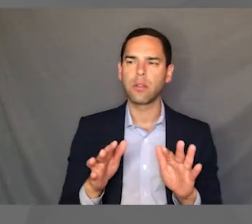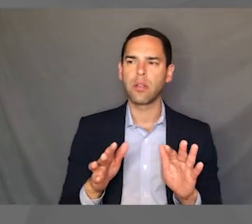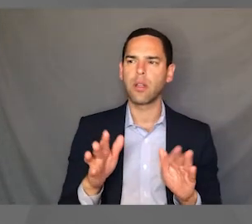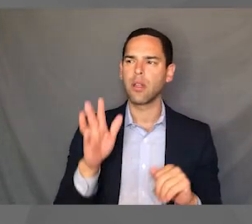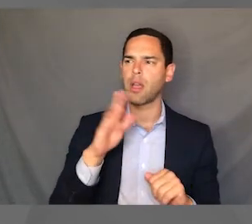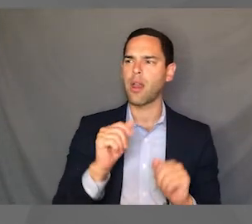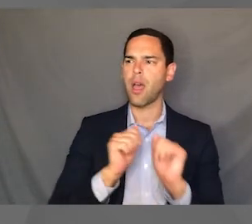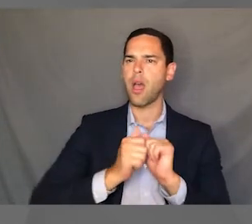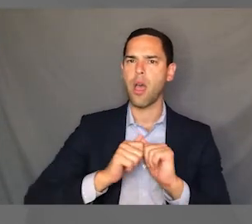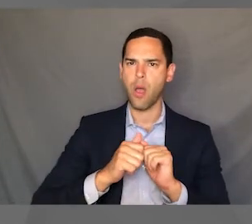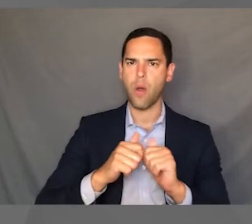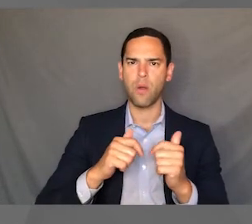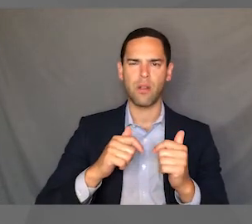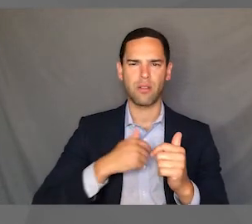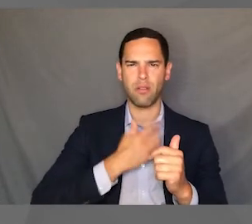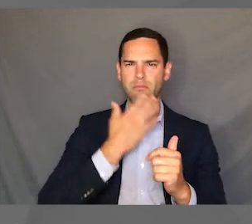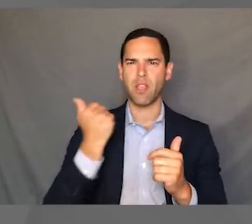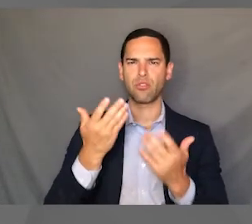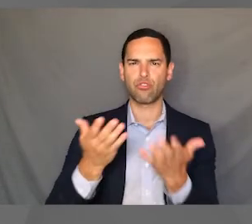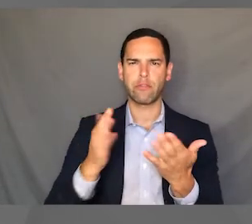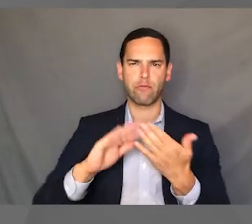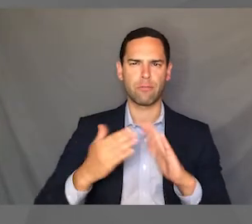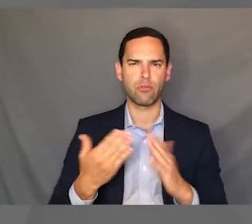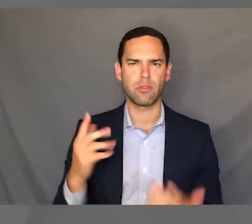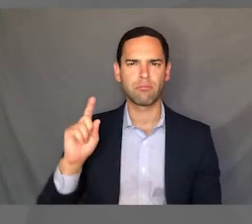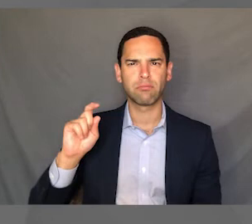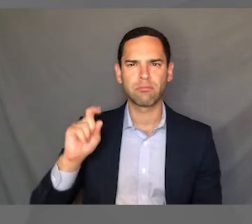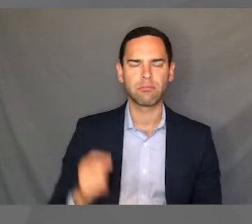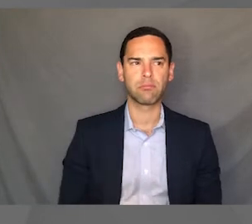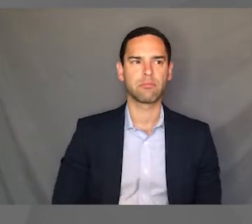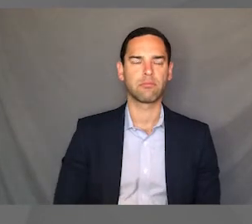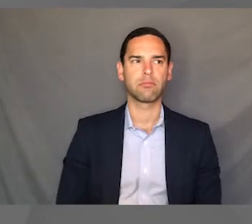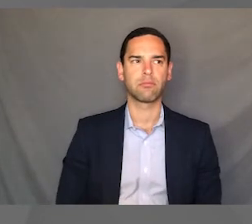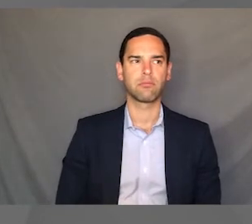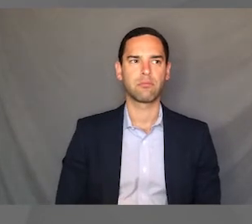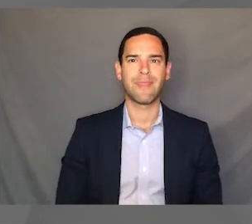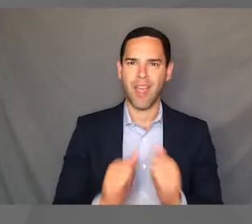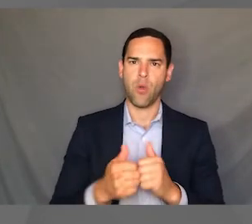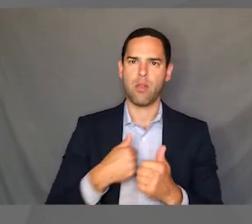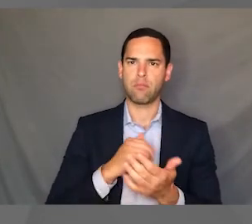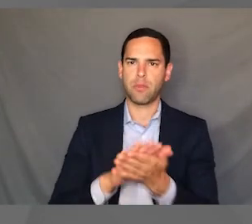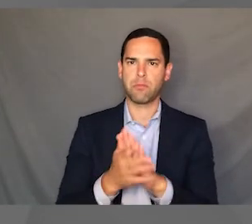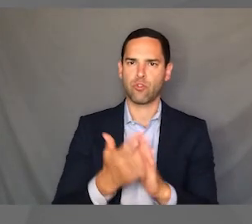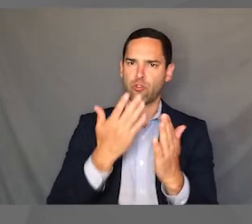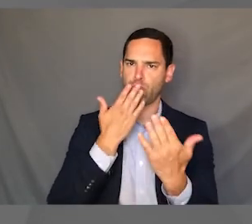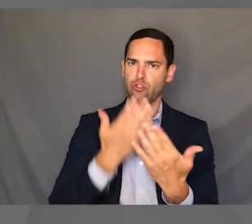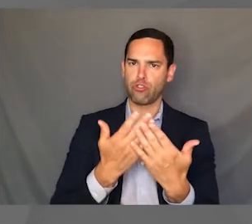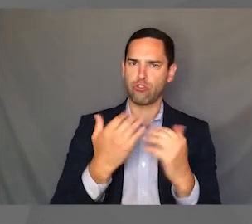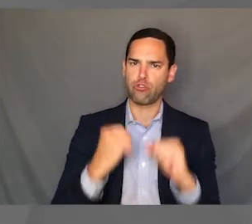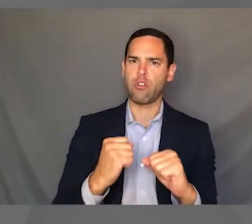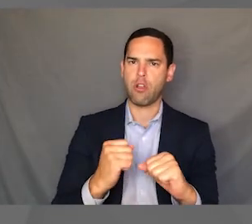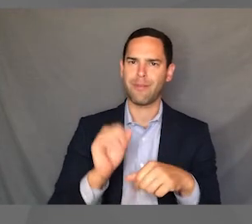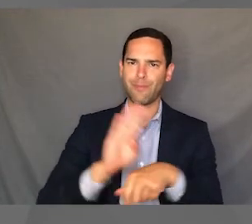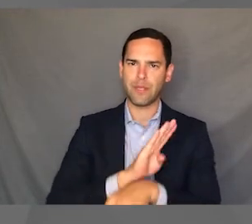best idea of serving our community, of being a good, strong employer. And what can we do to start that